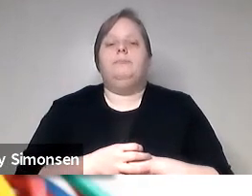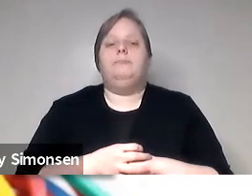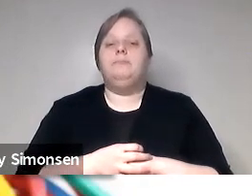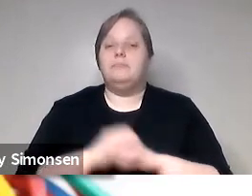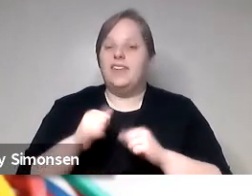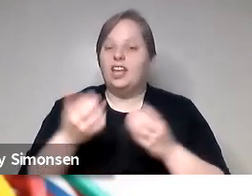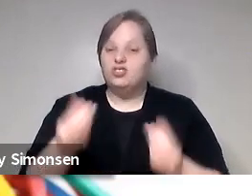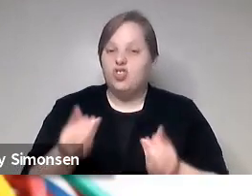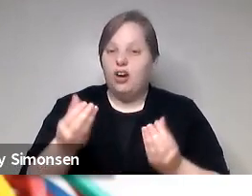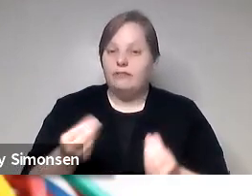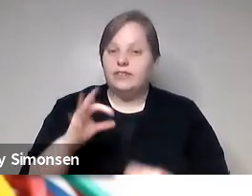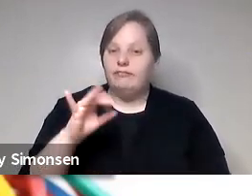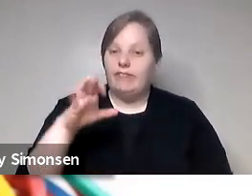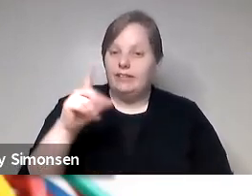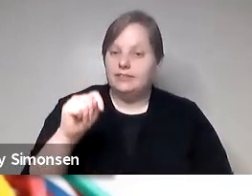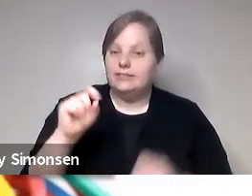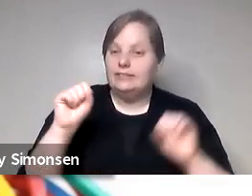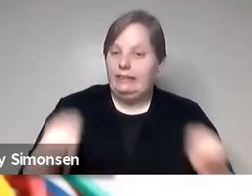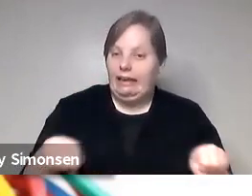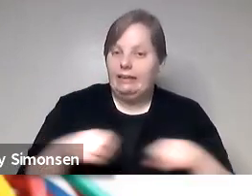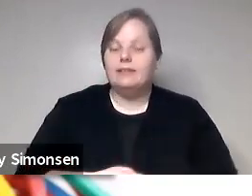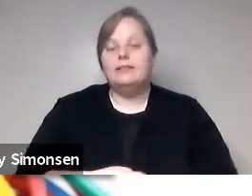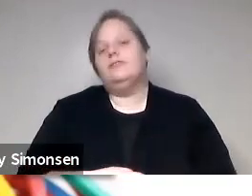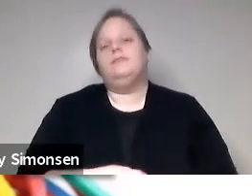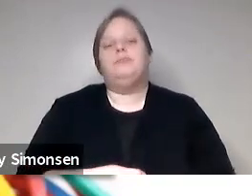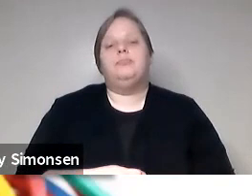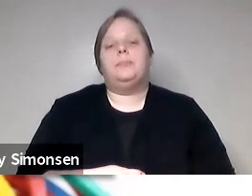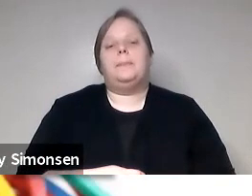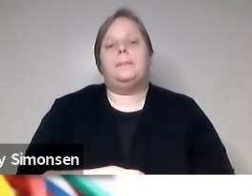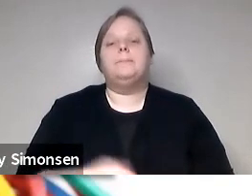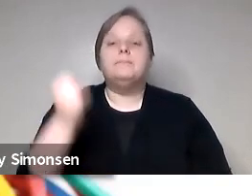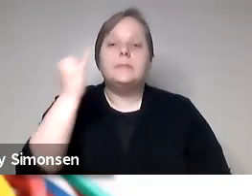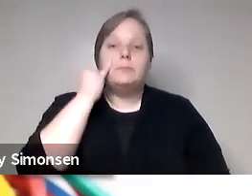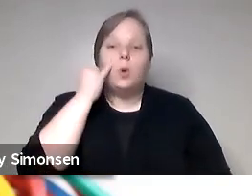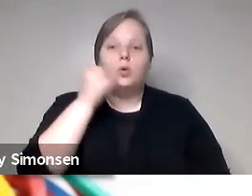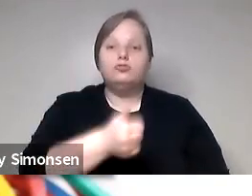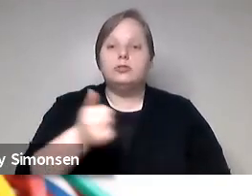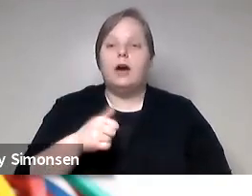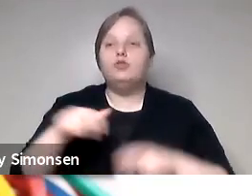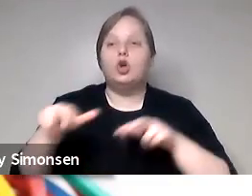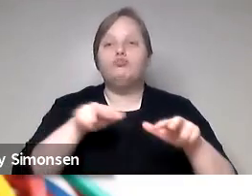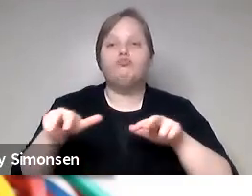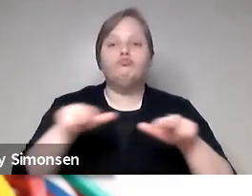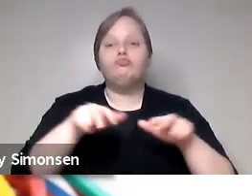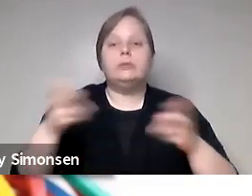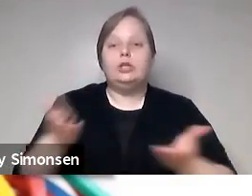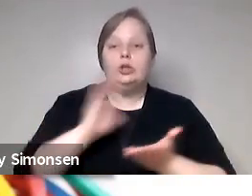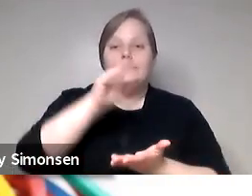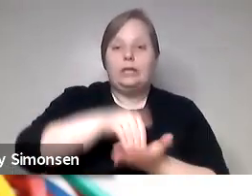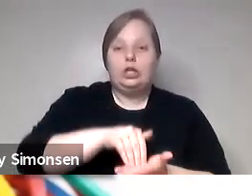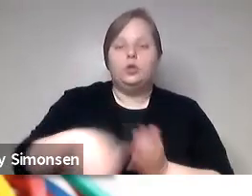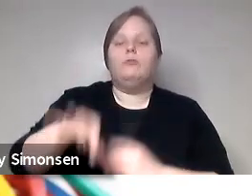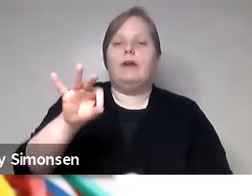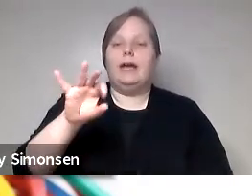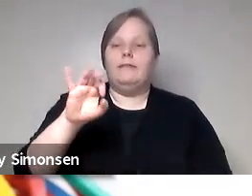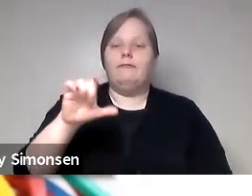fuzzy felt bump dots. So if you were to walk around the center here, you would find felt